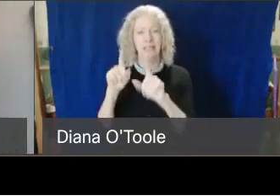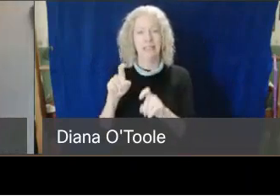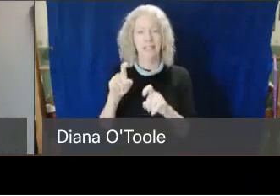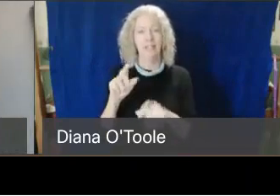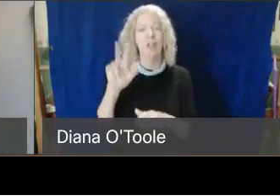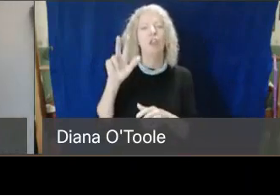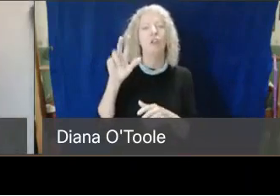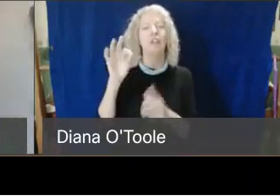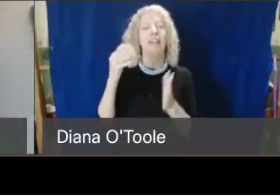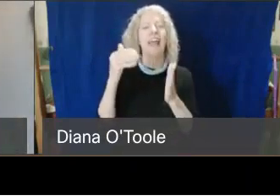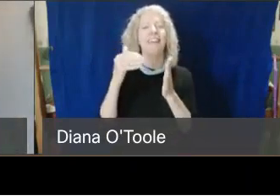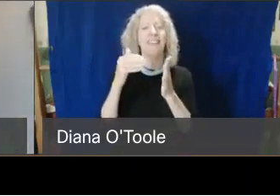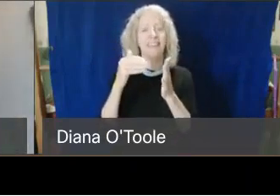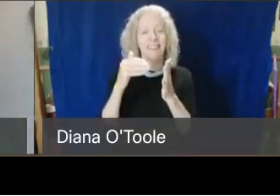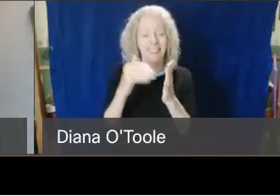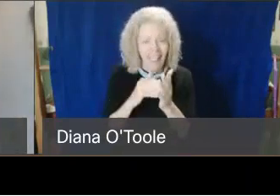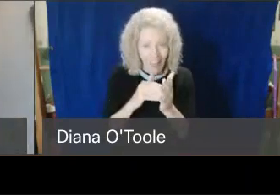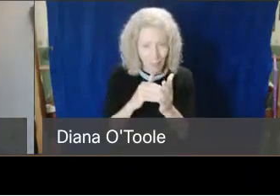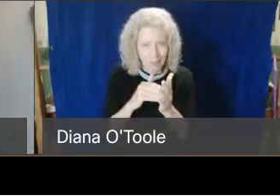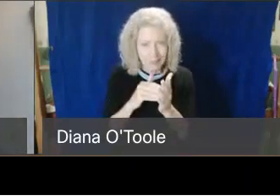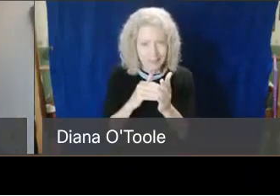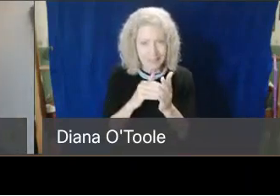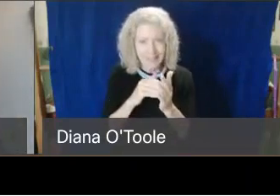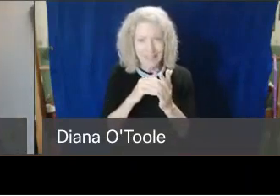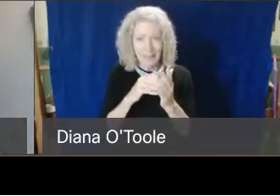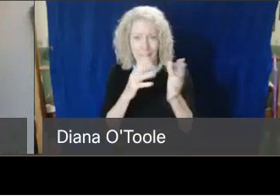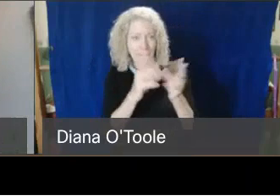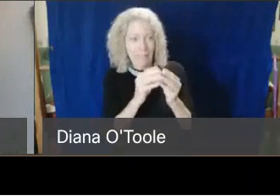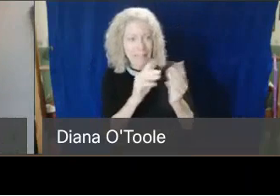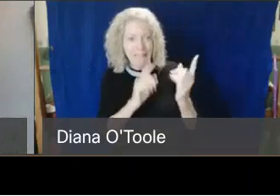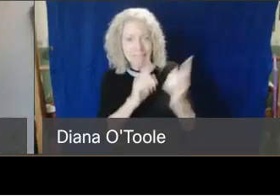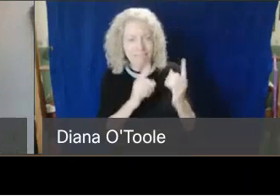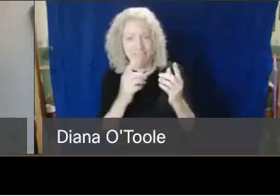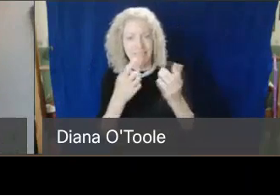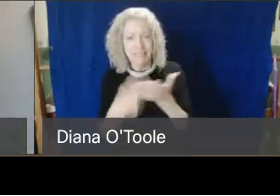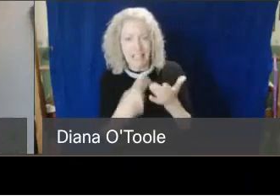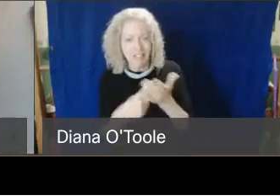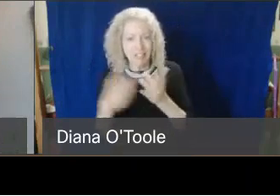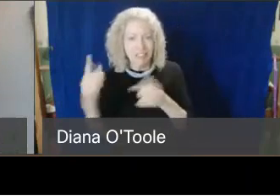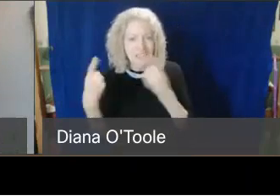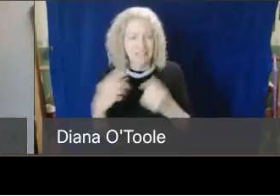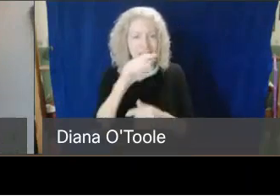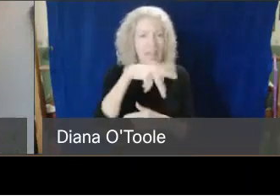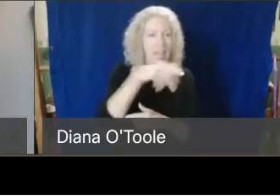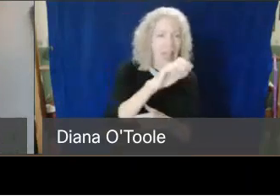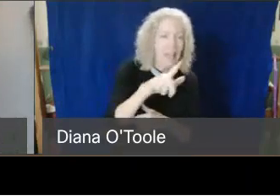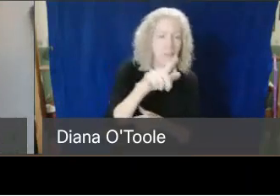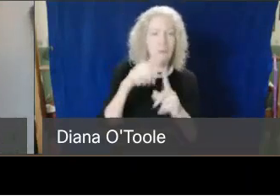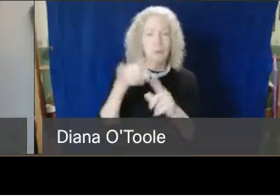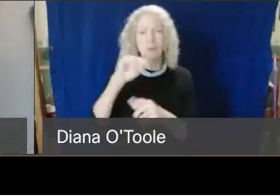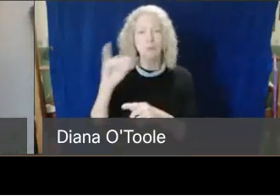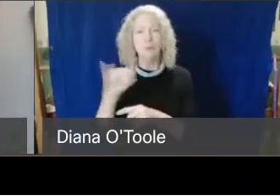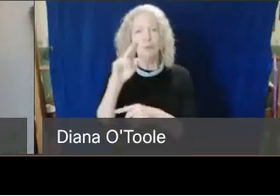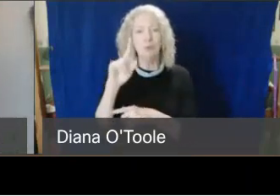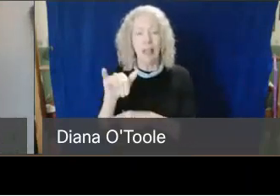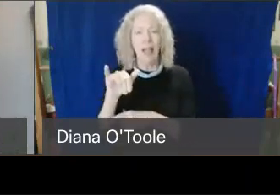39,000 interactions between April and July. Students are needing more help in this environment to try to sort out what